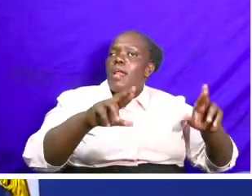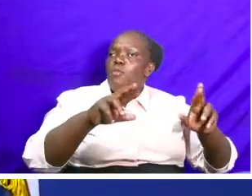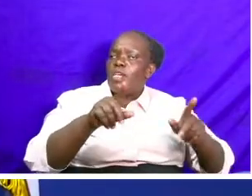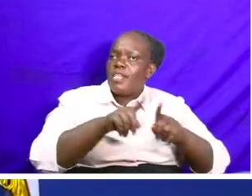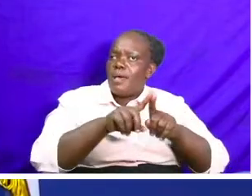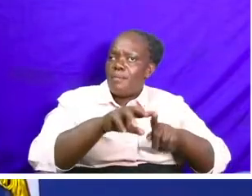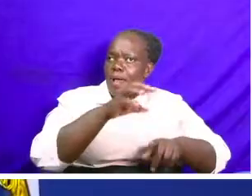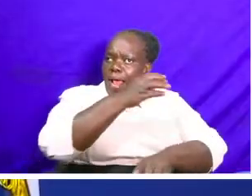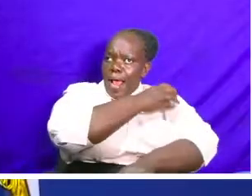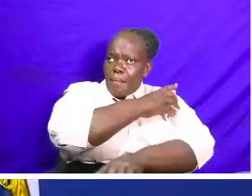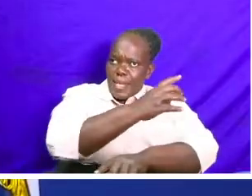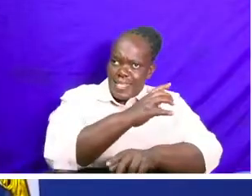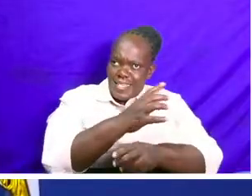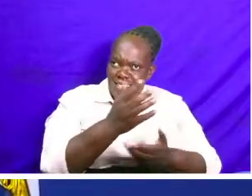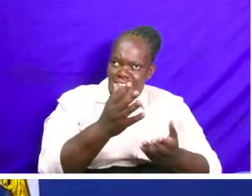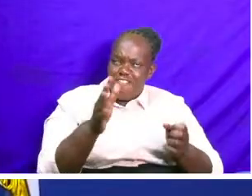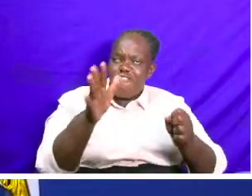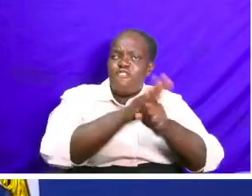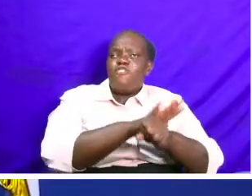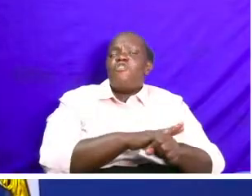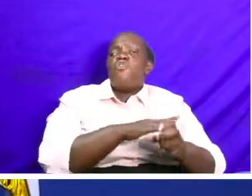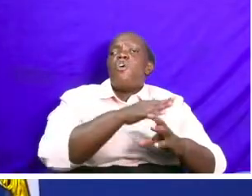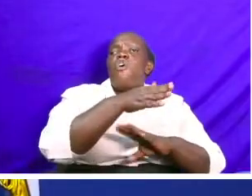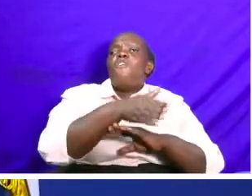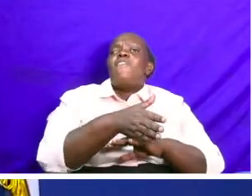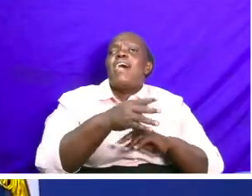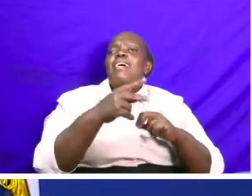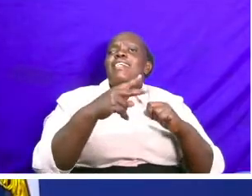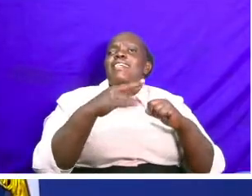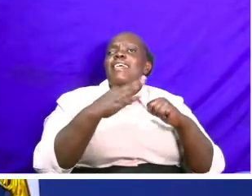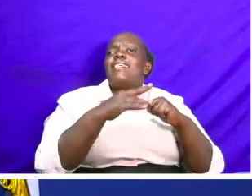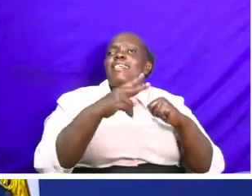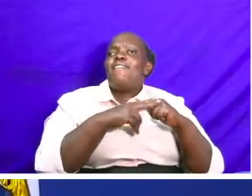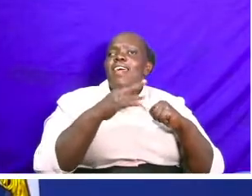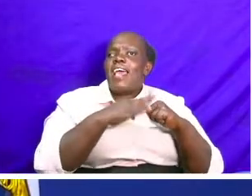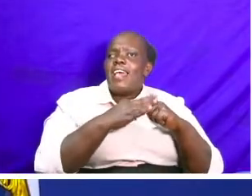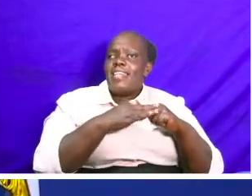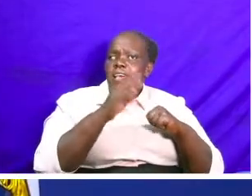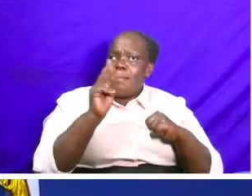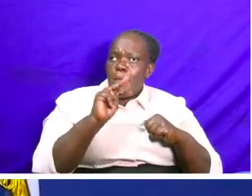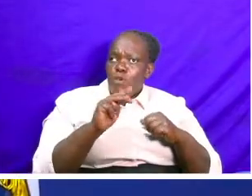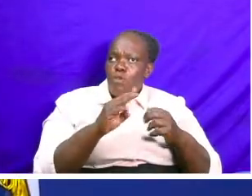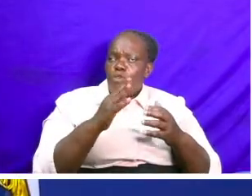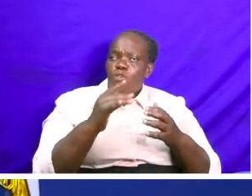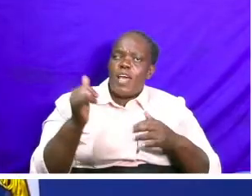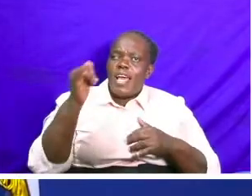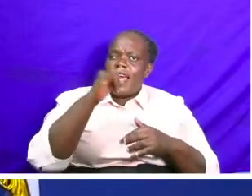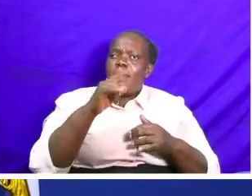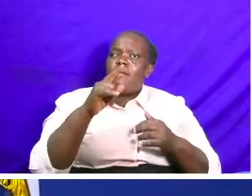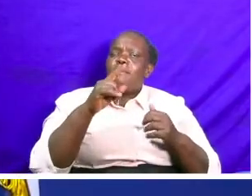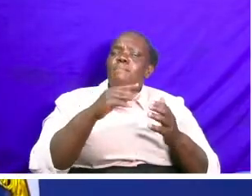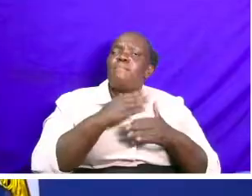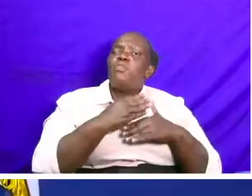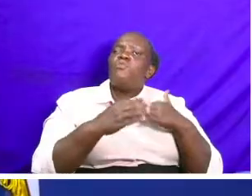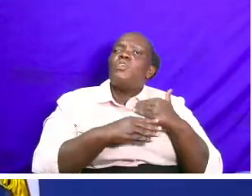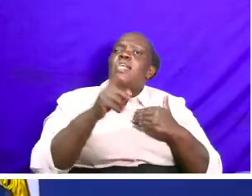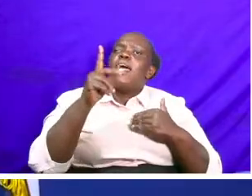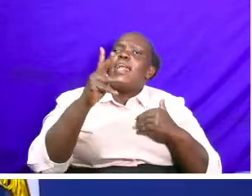has actually burst. It can only accommodate about 7.8 million. The airport was built in